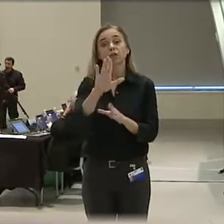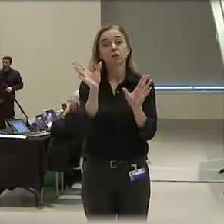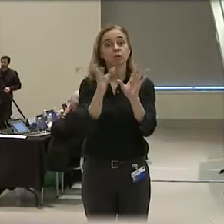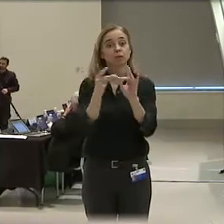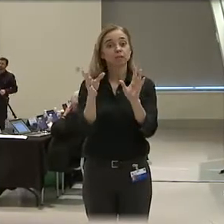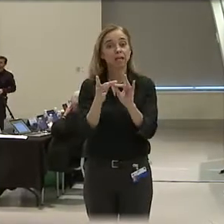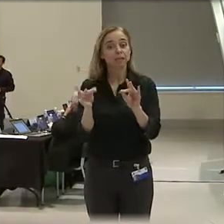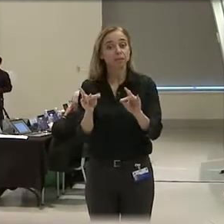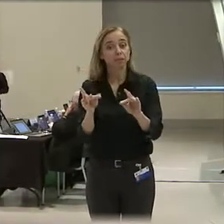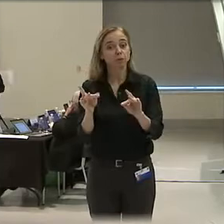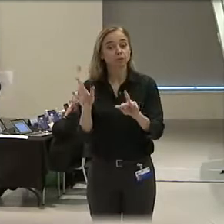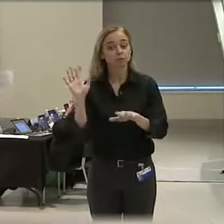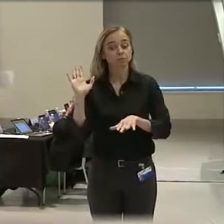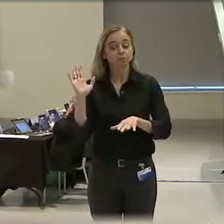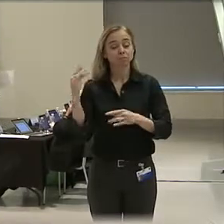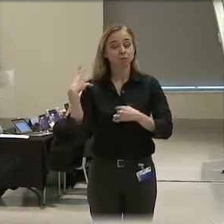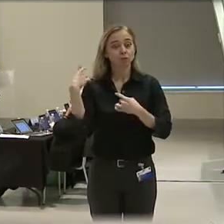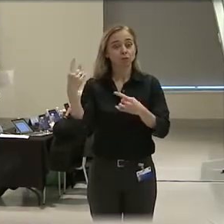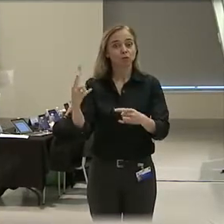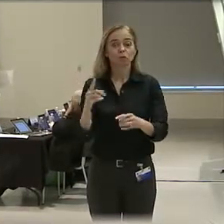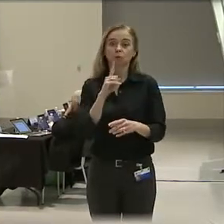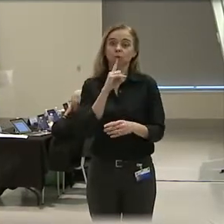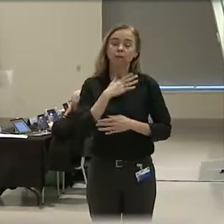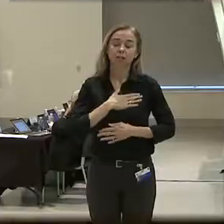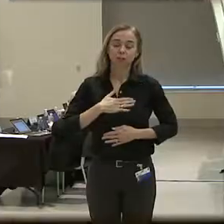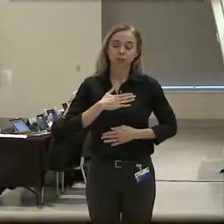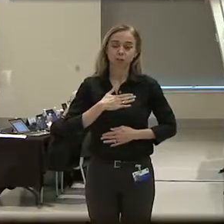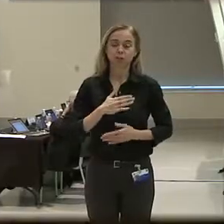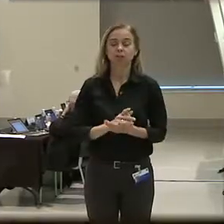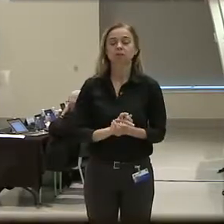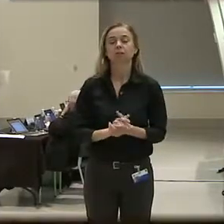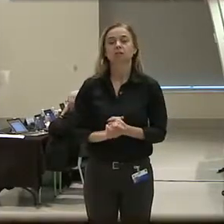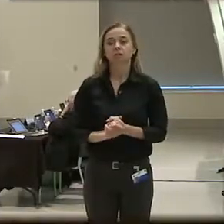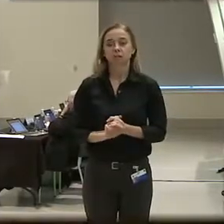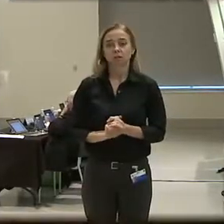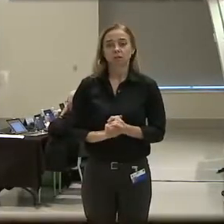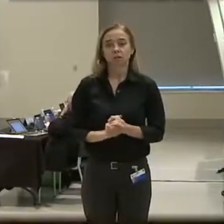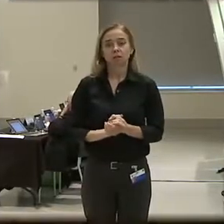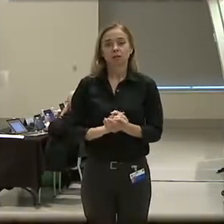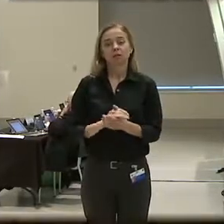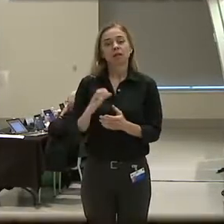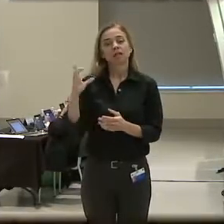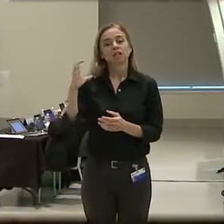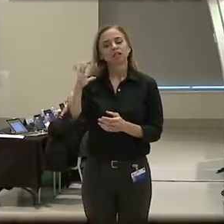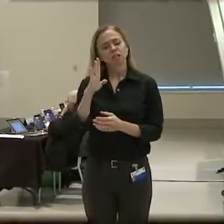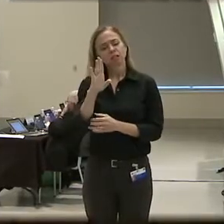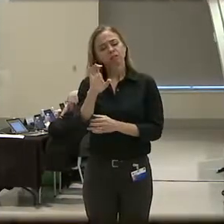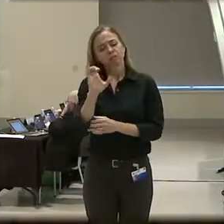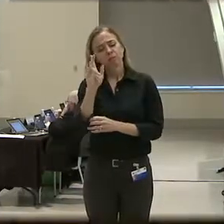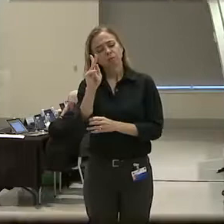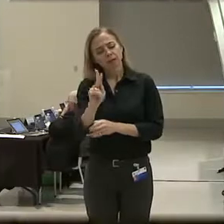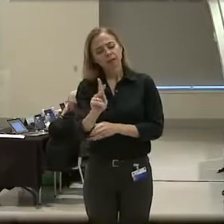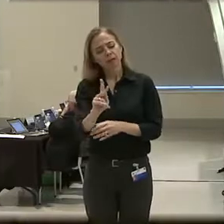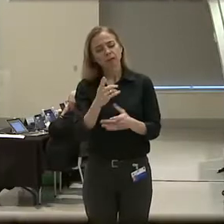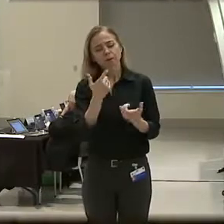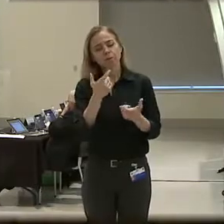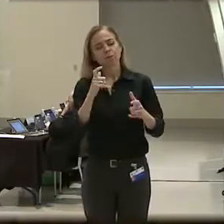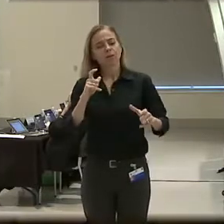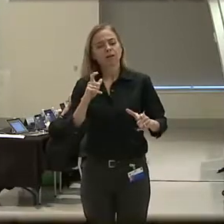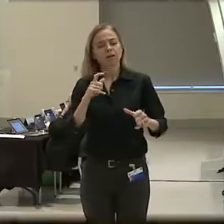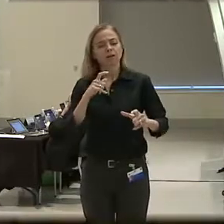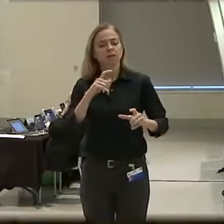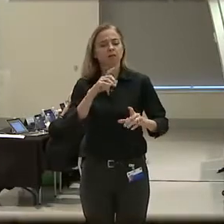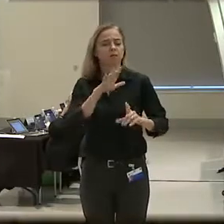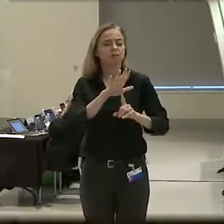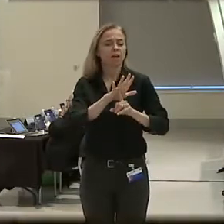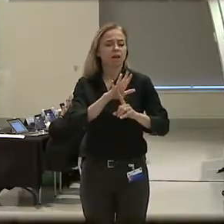very informative and is much appreciated. Chief Beck, I'm a big fan of the Watts